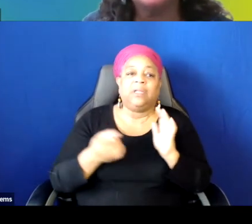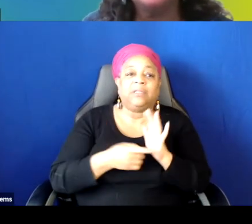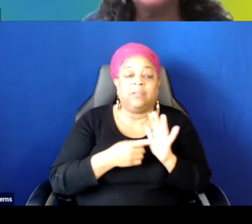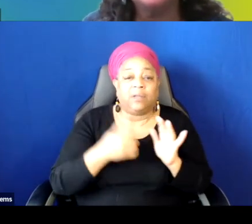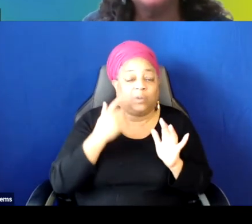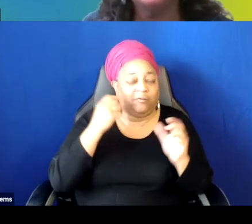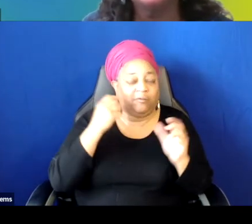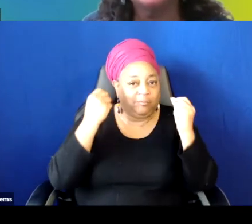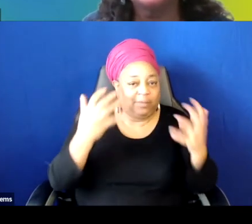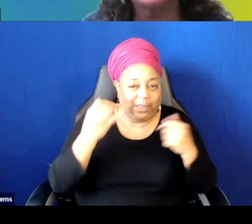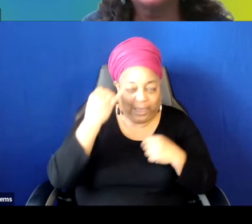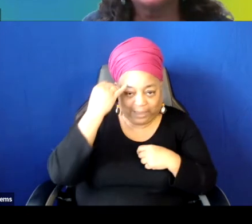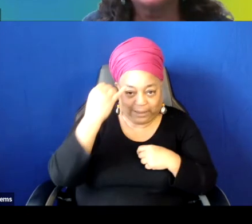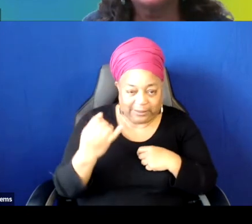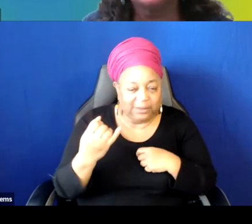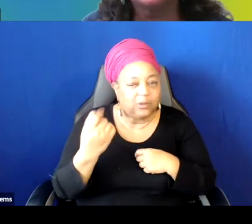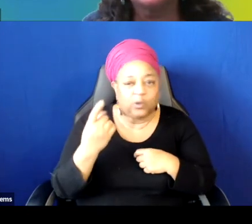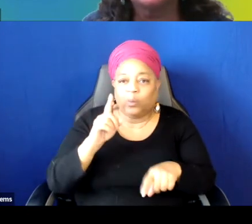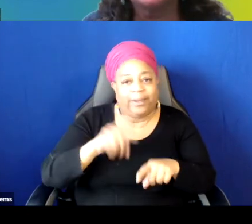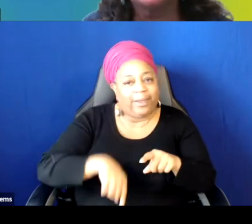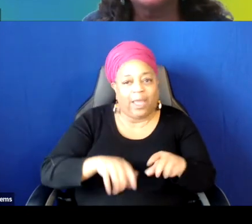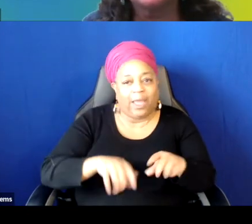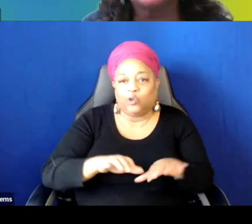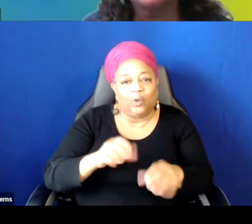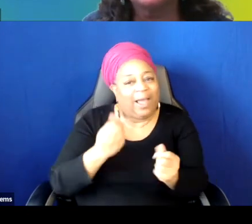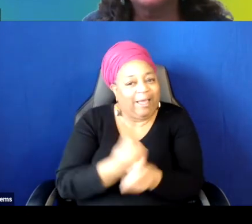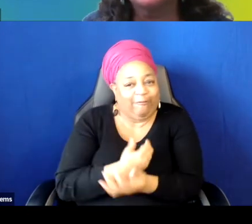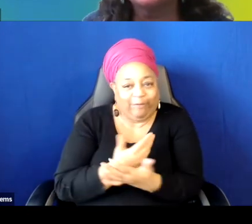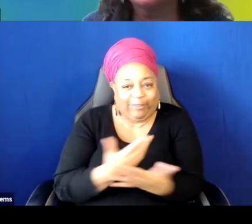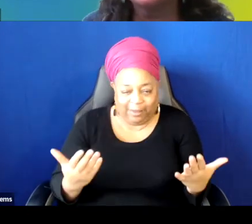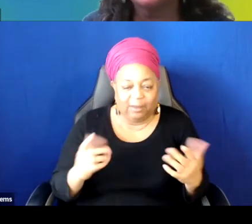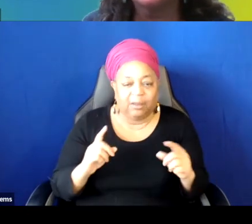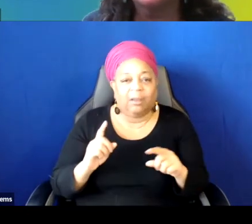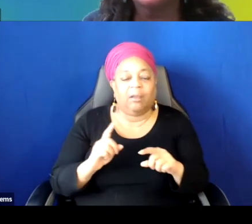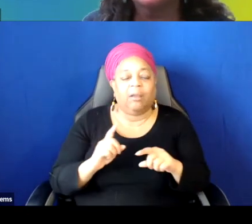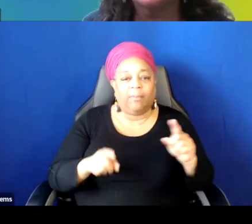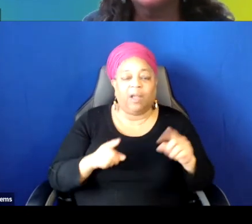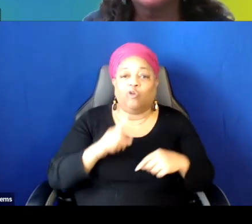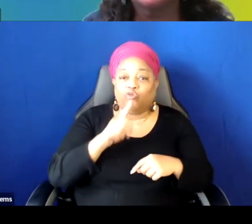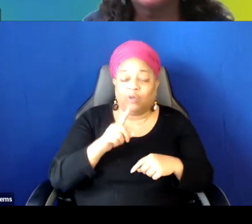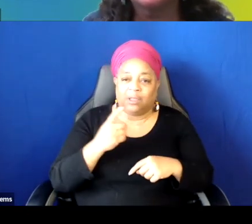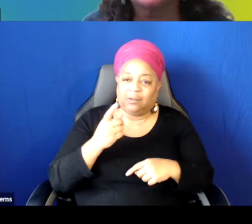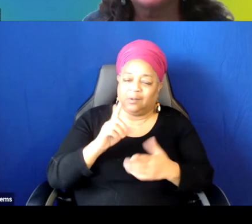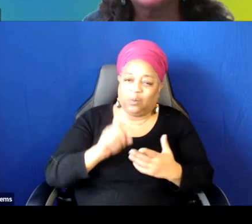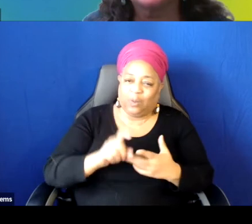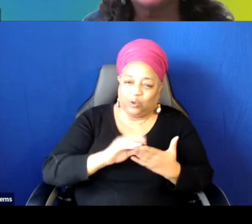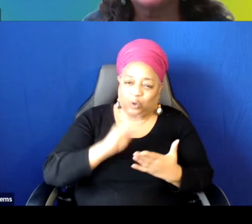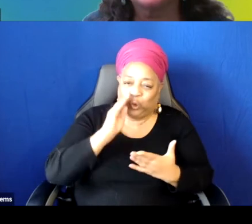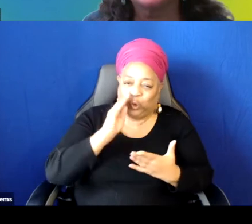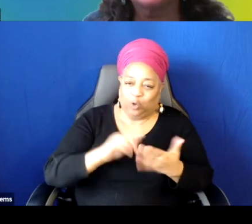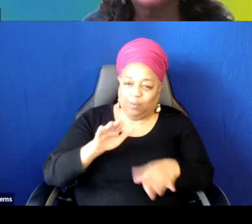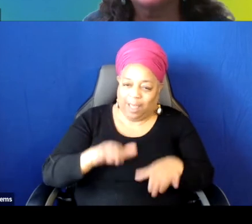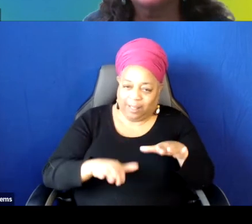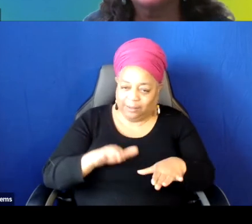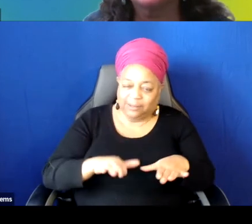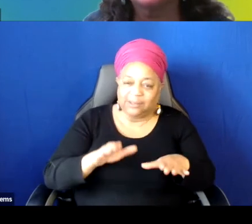that we know at the end of the day, we're not going to be able to do everything, but it's a balance, and it's being open and